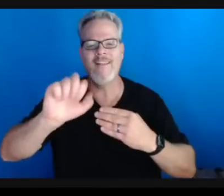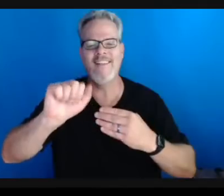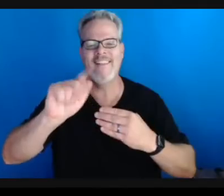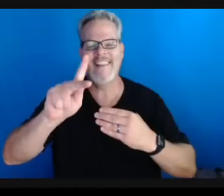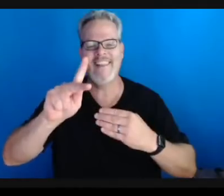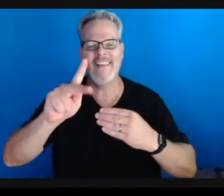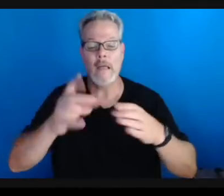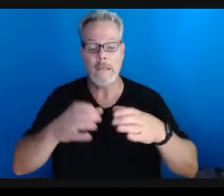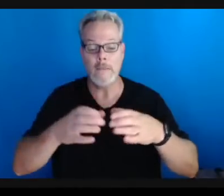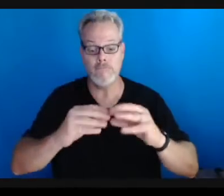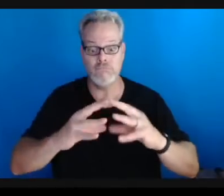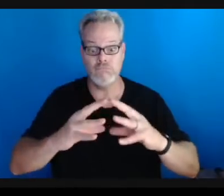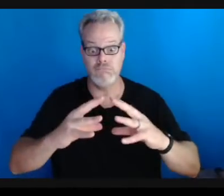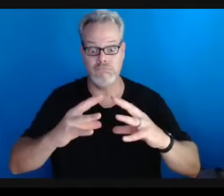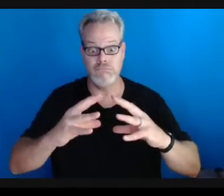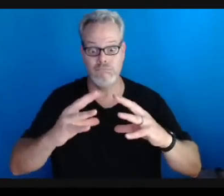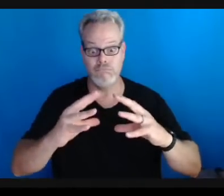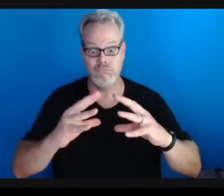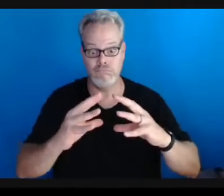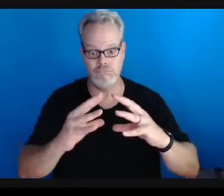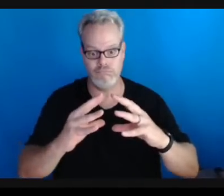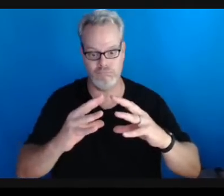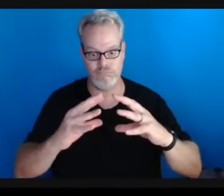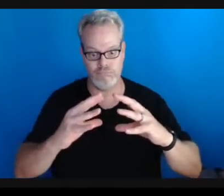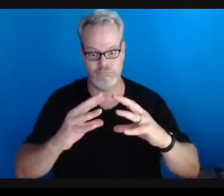the changing of our pattern to make them longer,